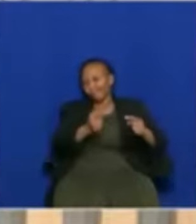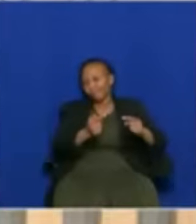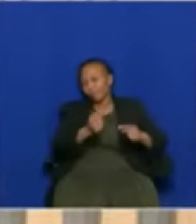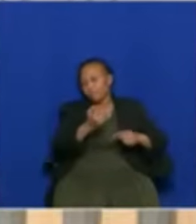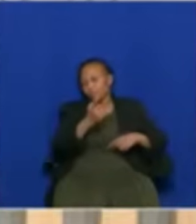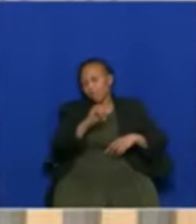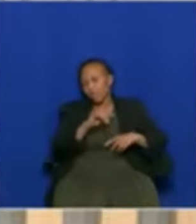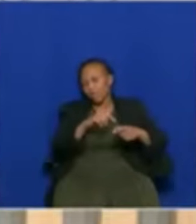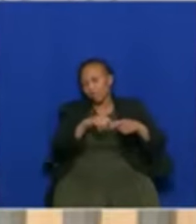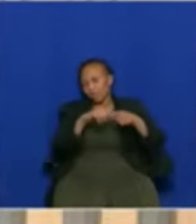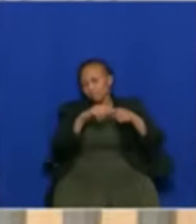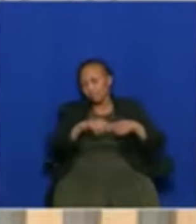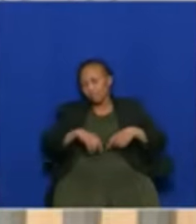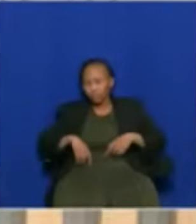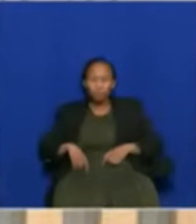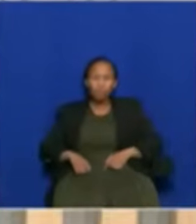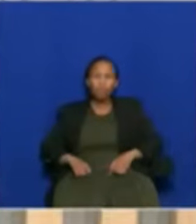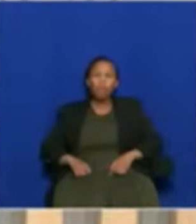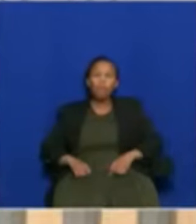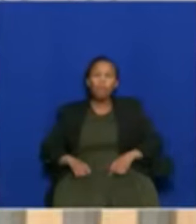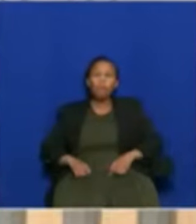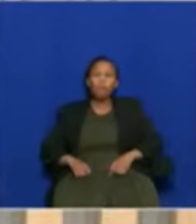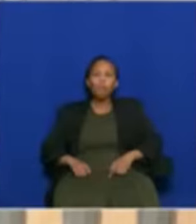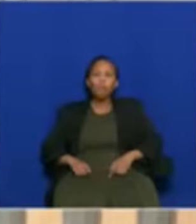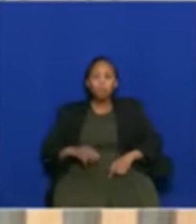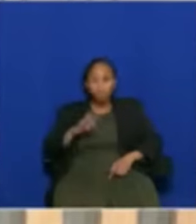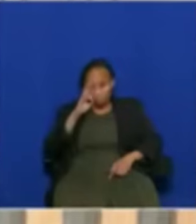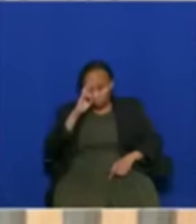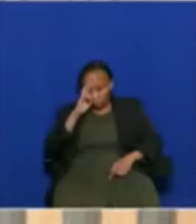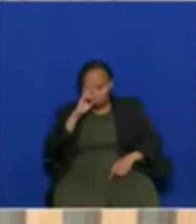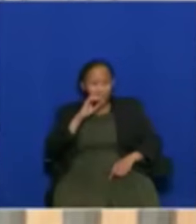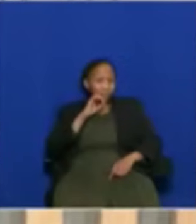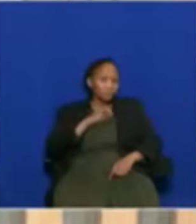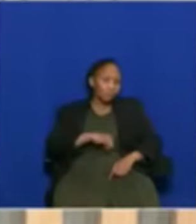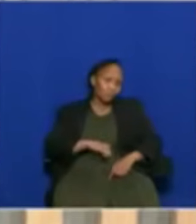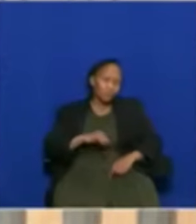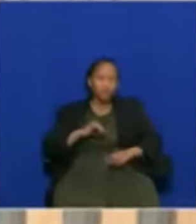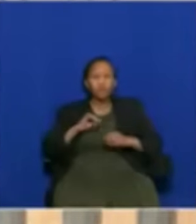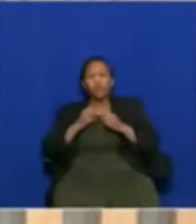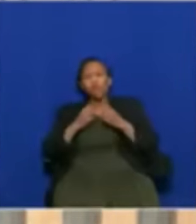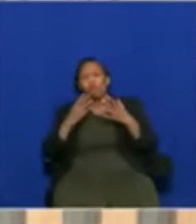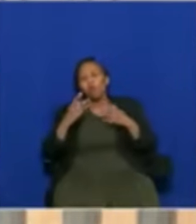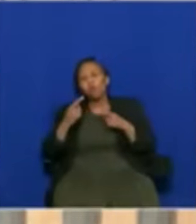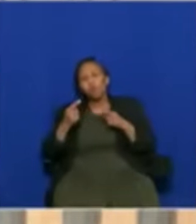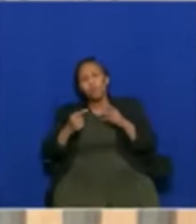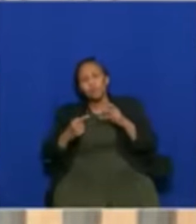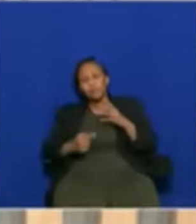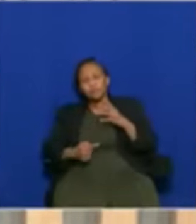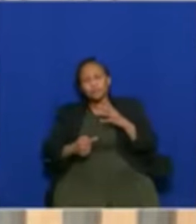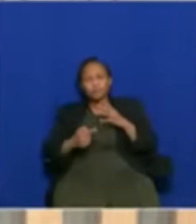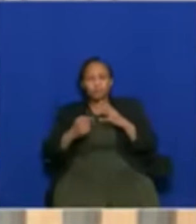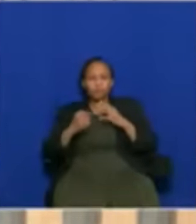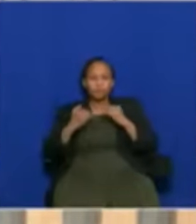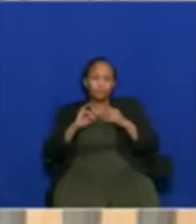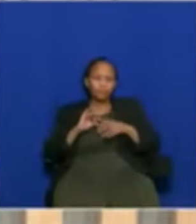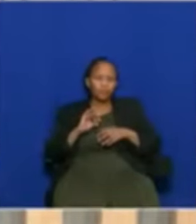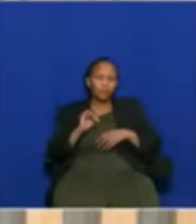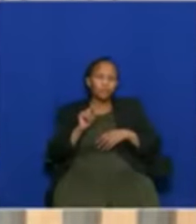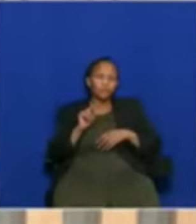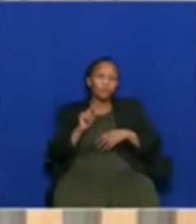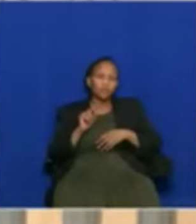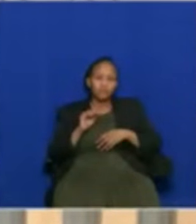Now, there's a whole lot of detail. The judge then considers what was argued on their behalf and on behalf